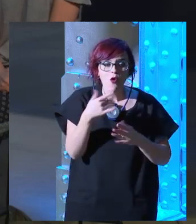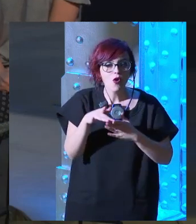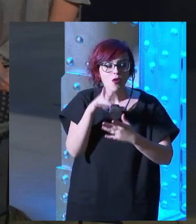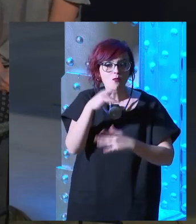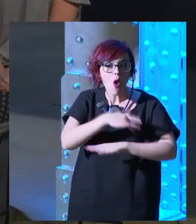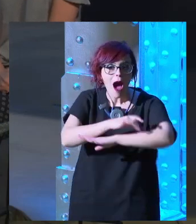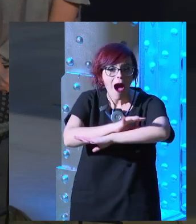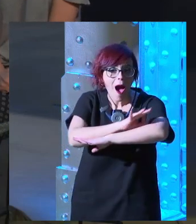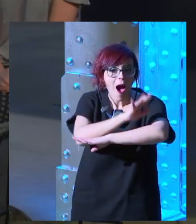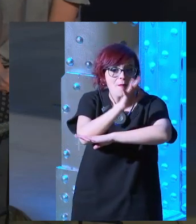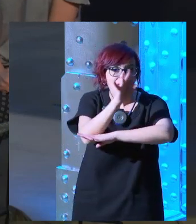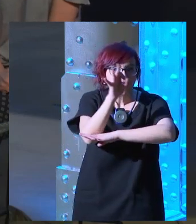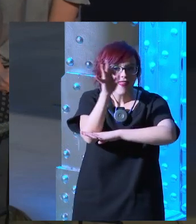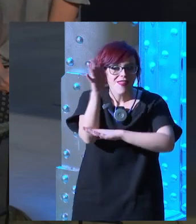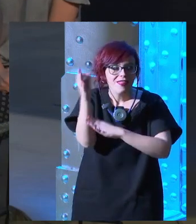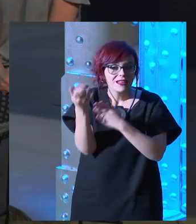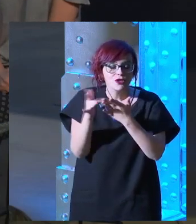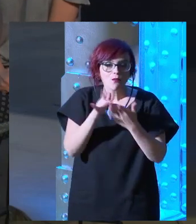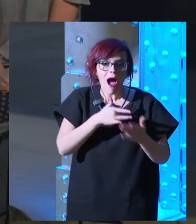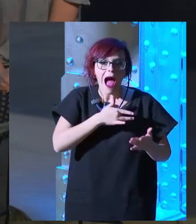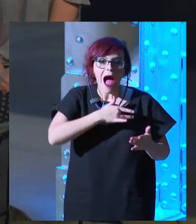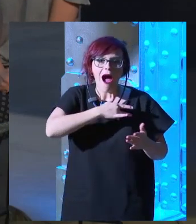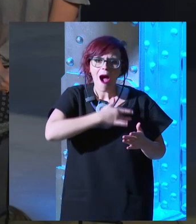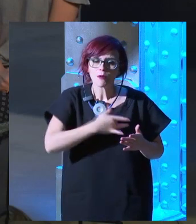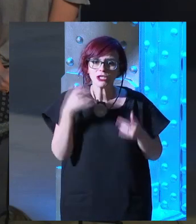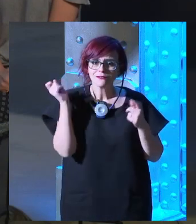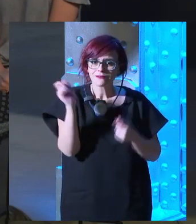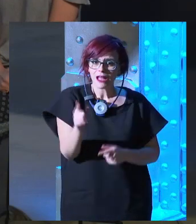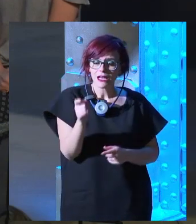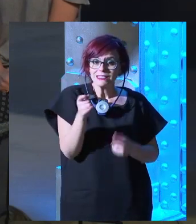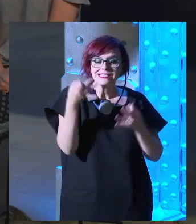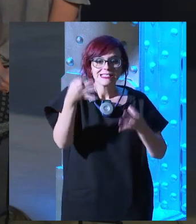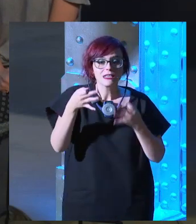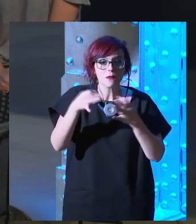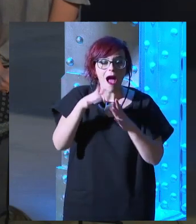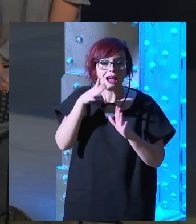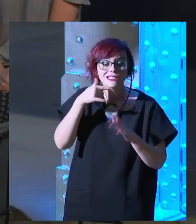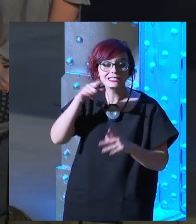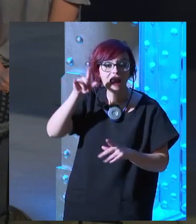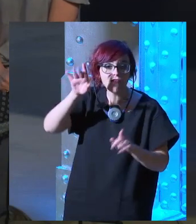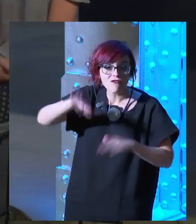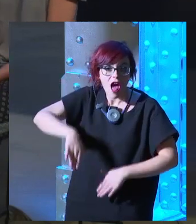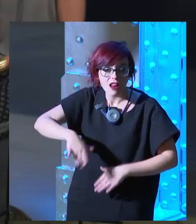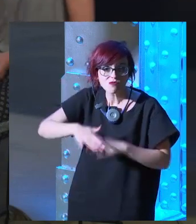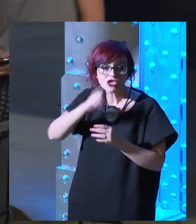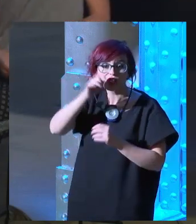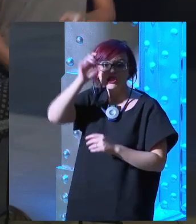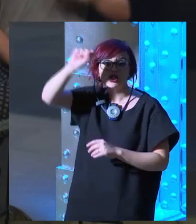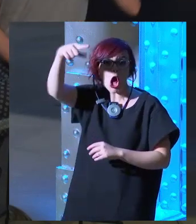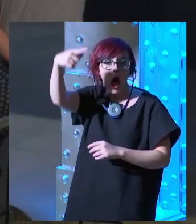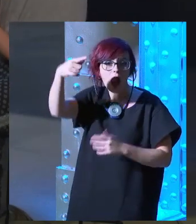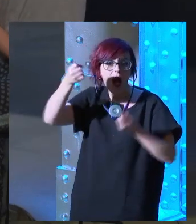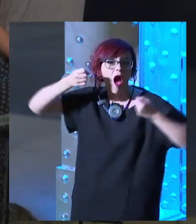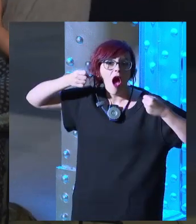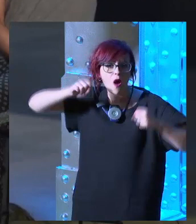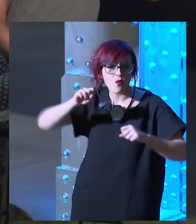something dependable. I couldn't always see it. I can't always see the sun. And there are terrible days. Believe me, I live in England. So,